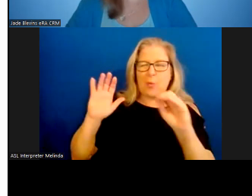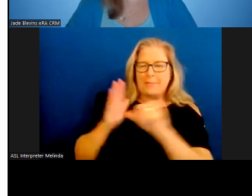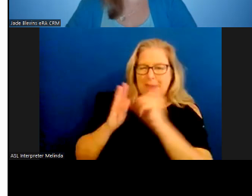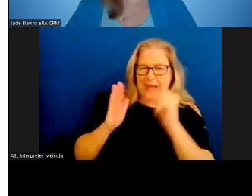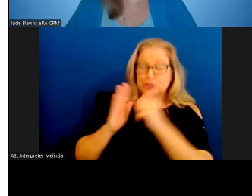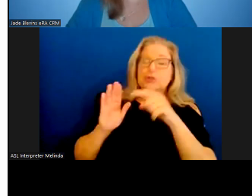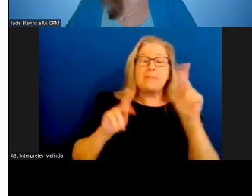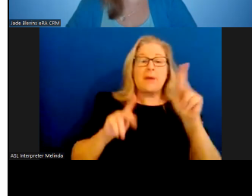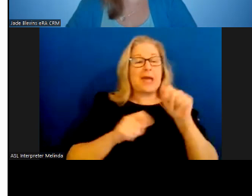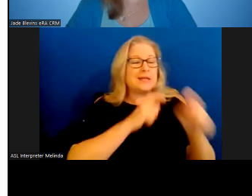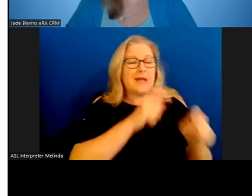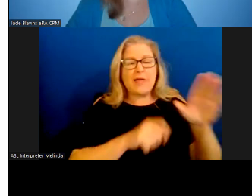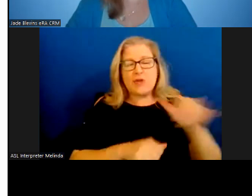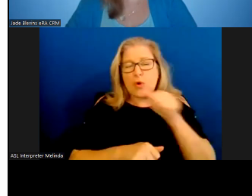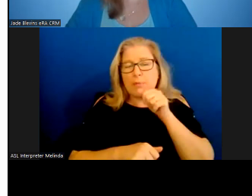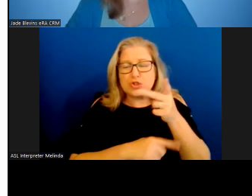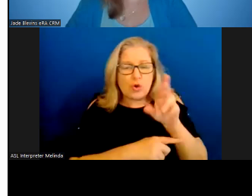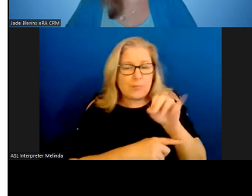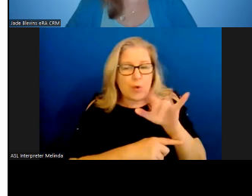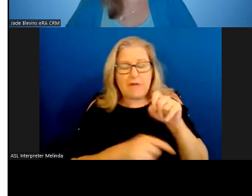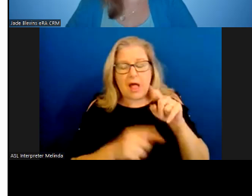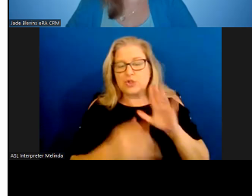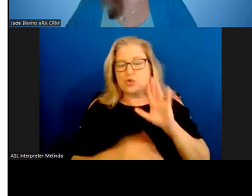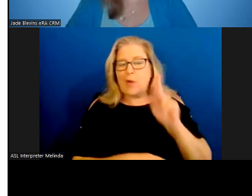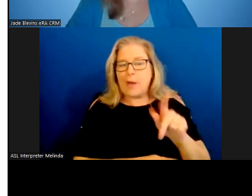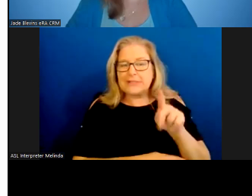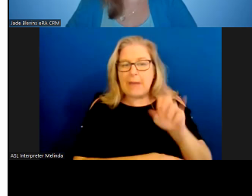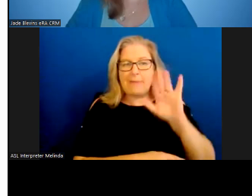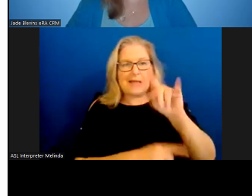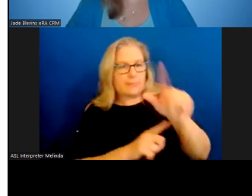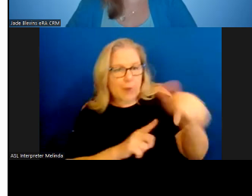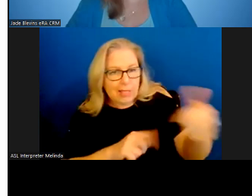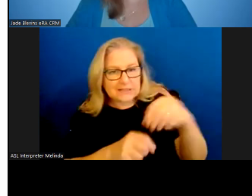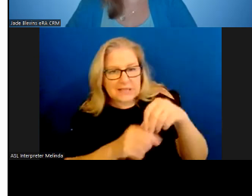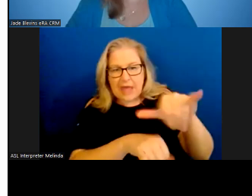Folks can delegate their personal profile to be updated by someone else within the